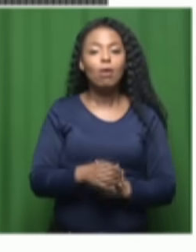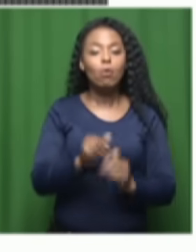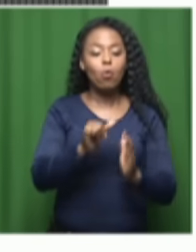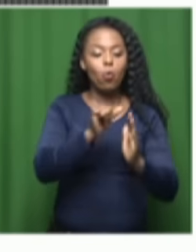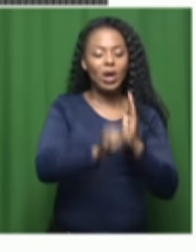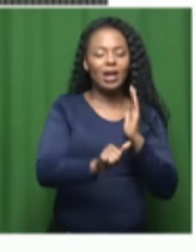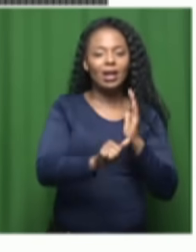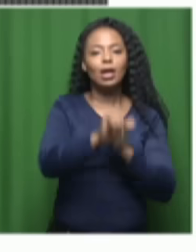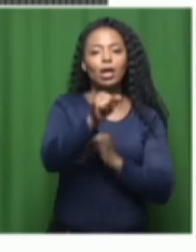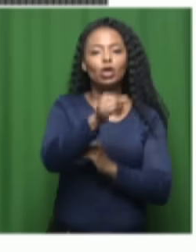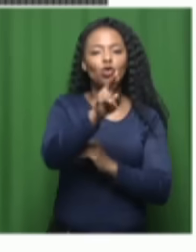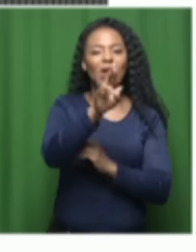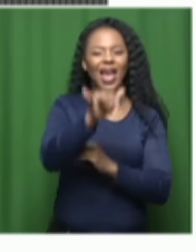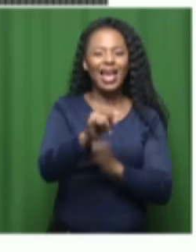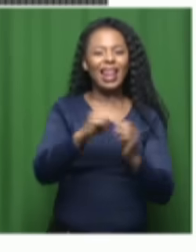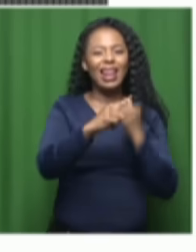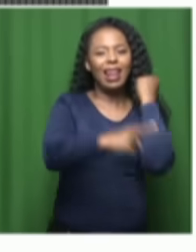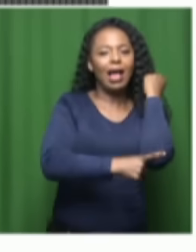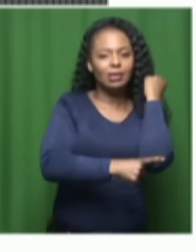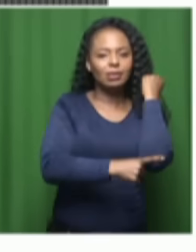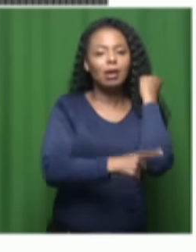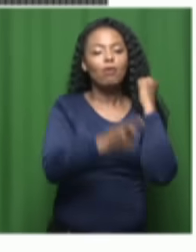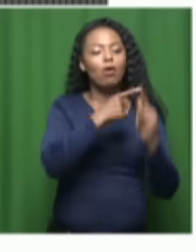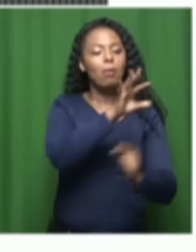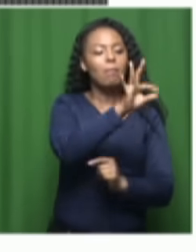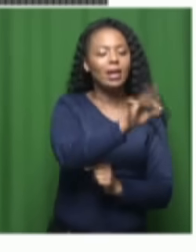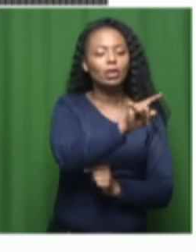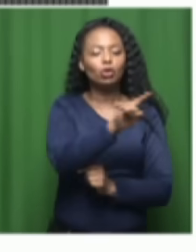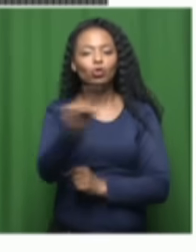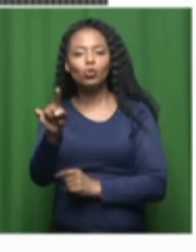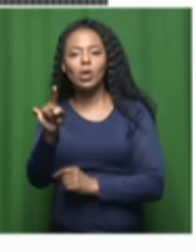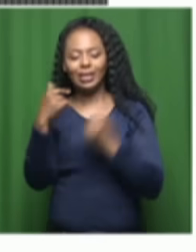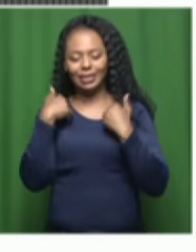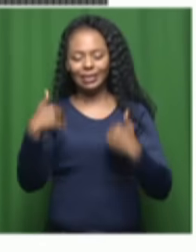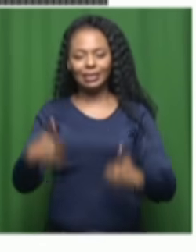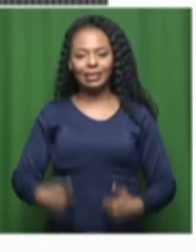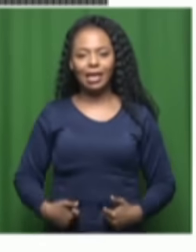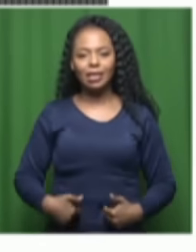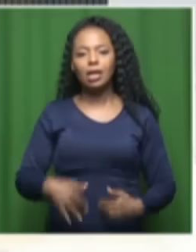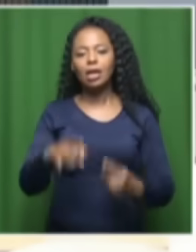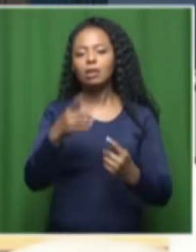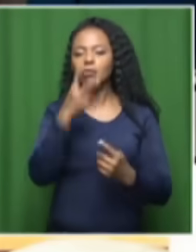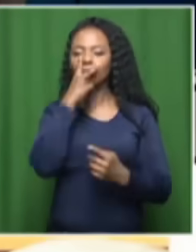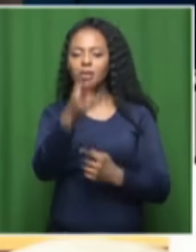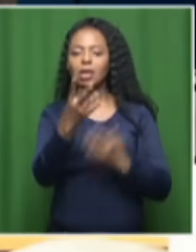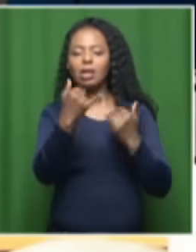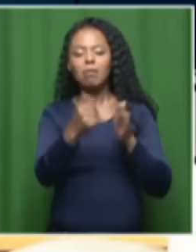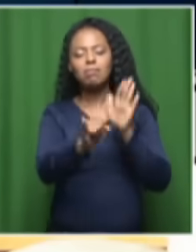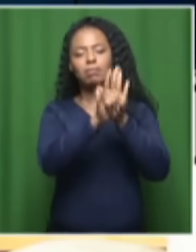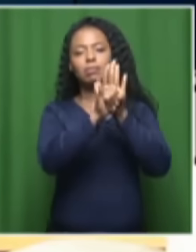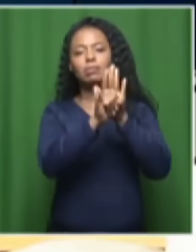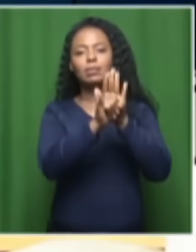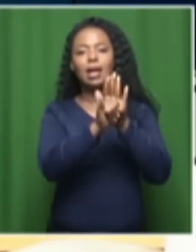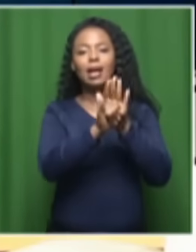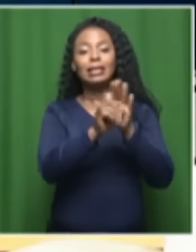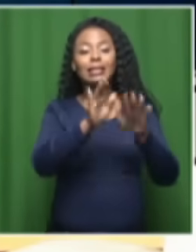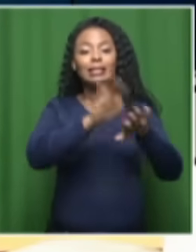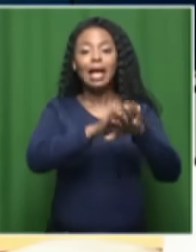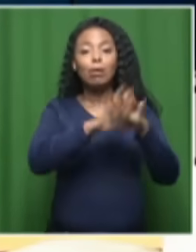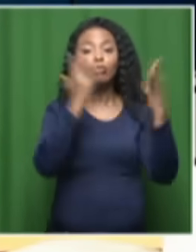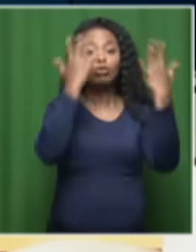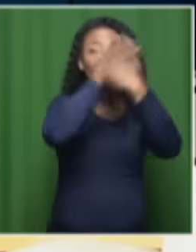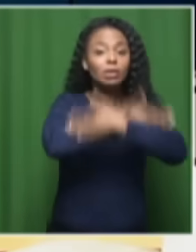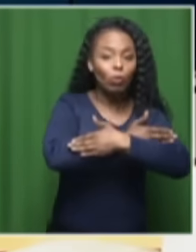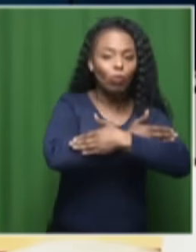July, from Monday through to Sunday. So it shows the load profile, and you can spot the evening peak. This is the evening